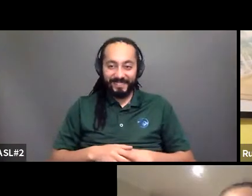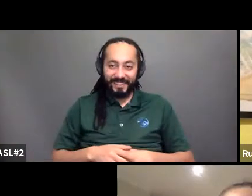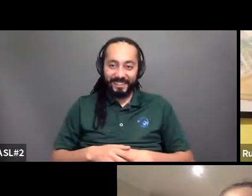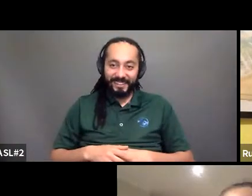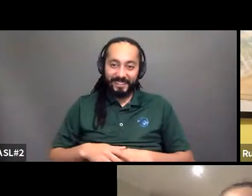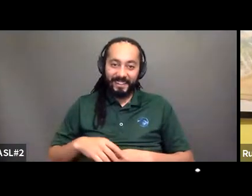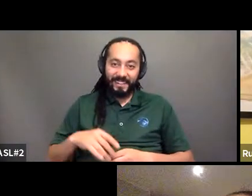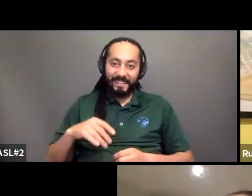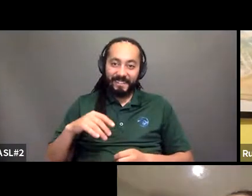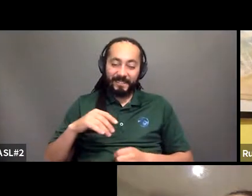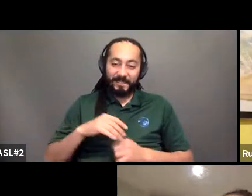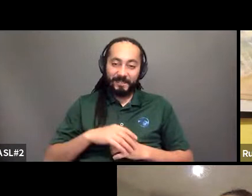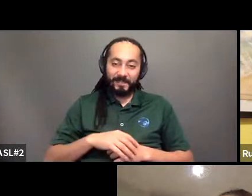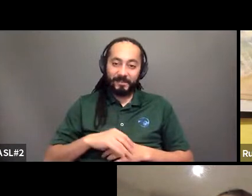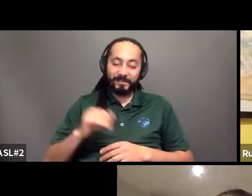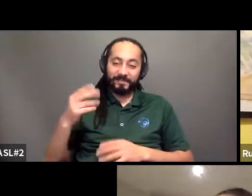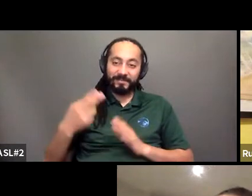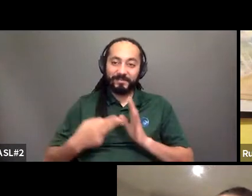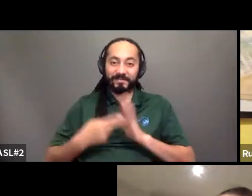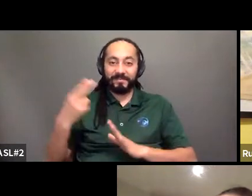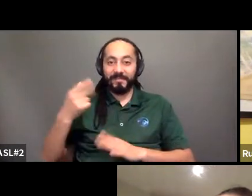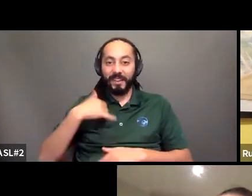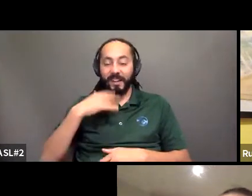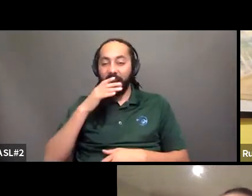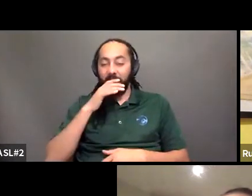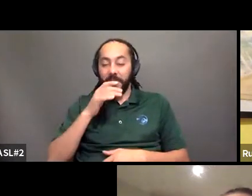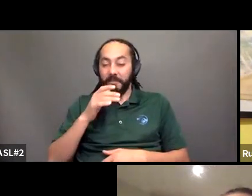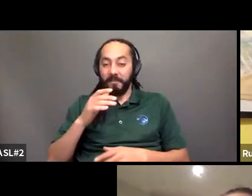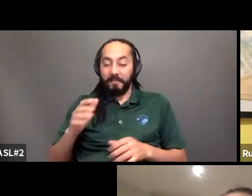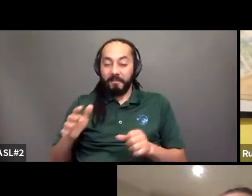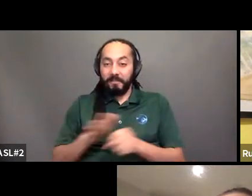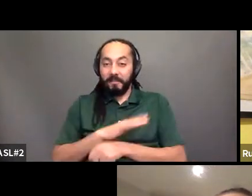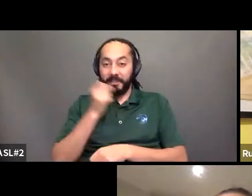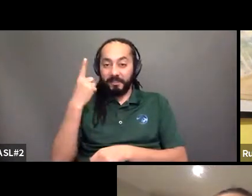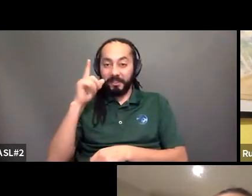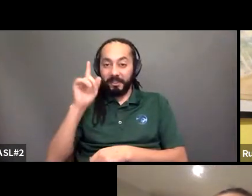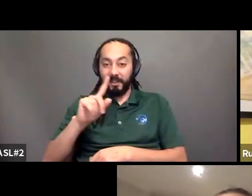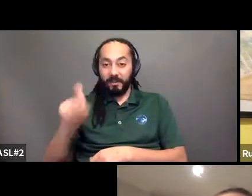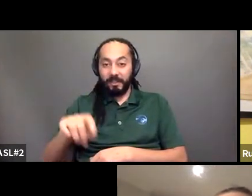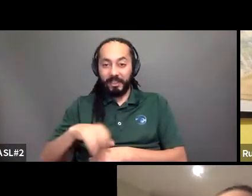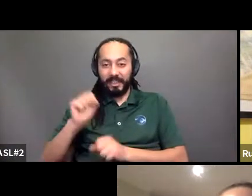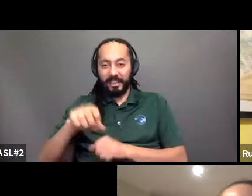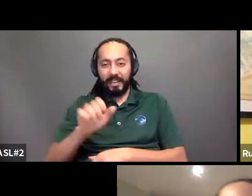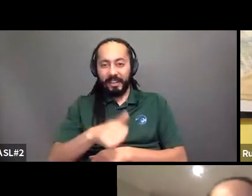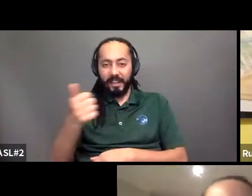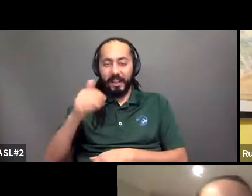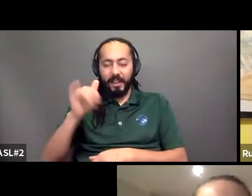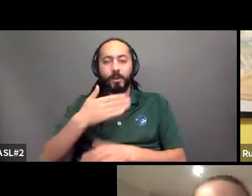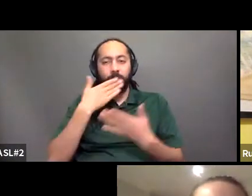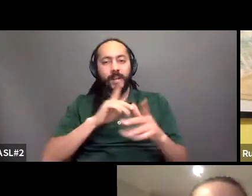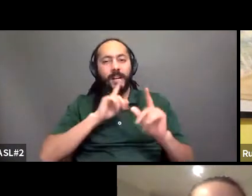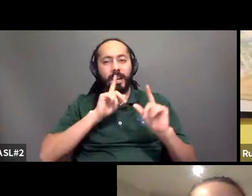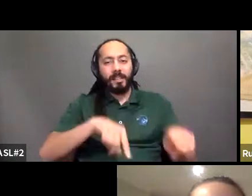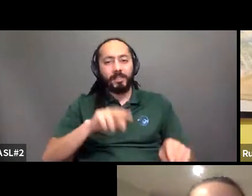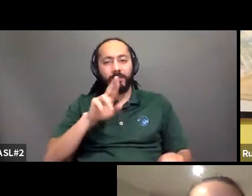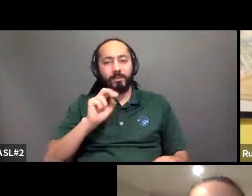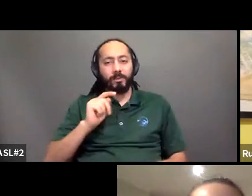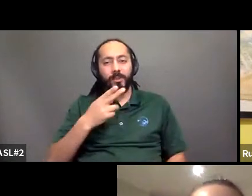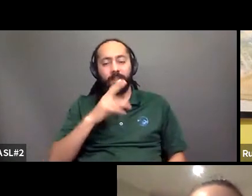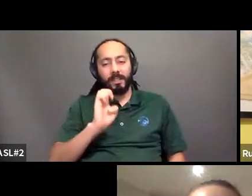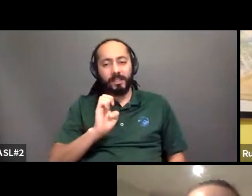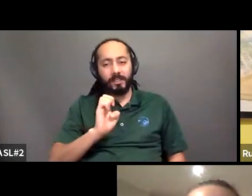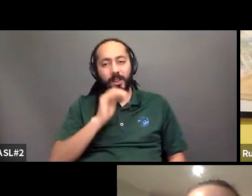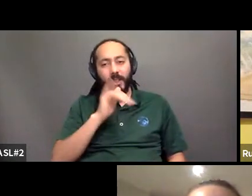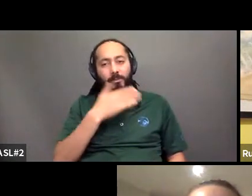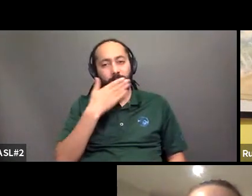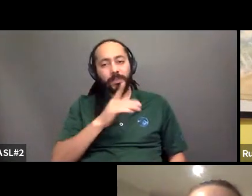That might, you know, I'm not sure if I fully understood. So could we have a different question? That sounded like a good answer, Ruth. Ruthie, that sounded like a